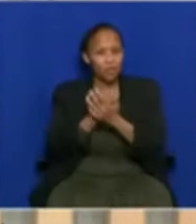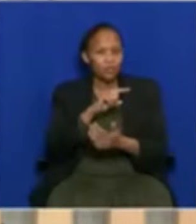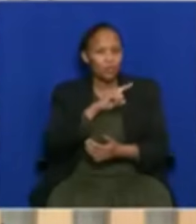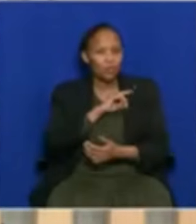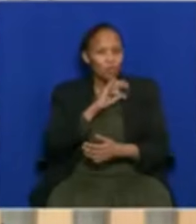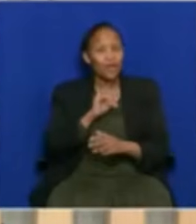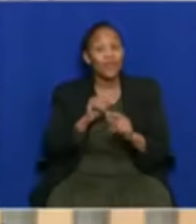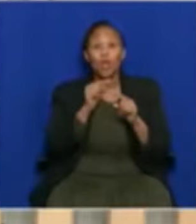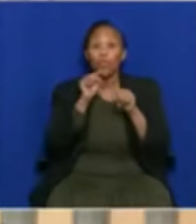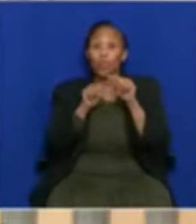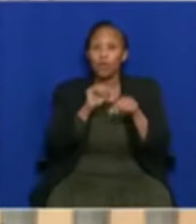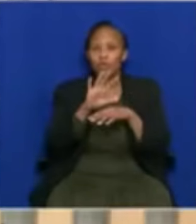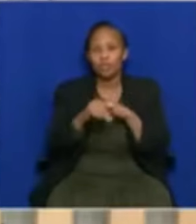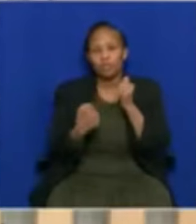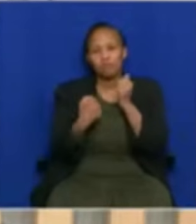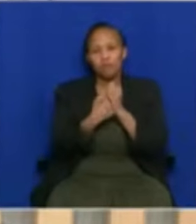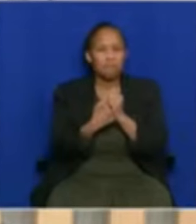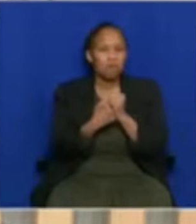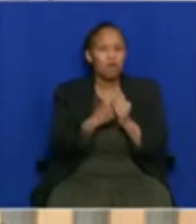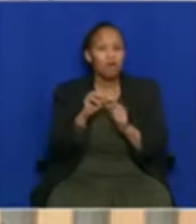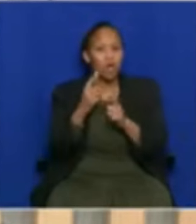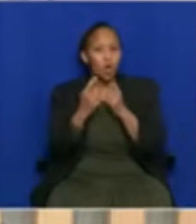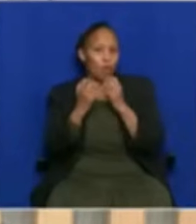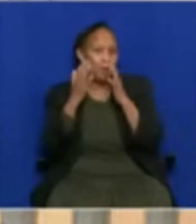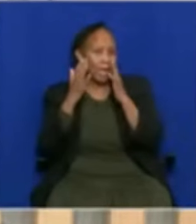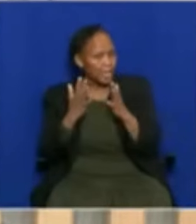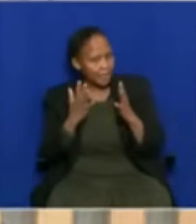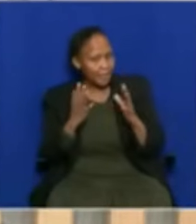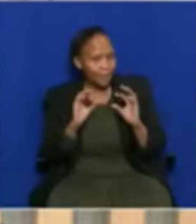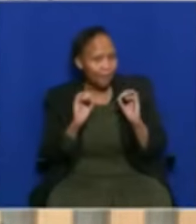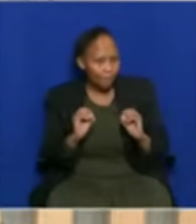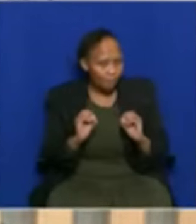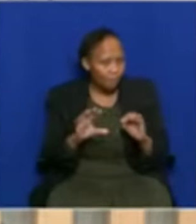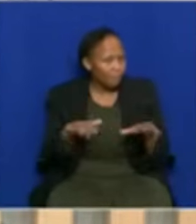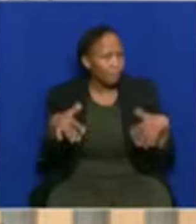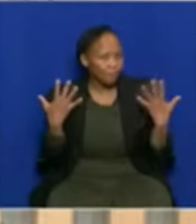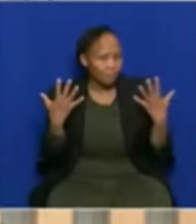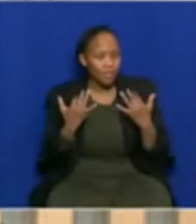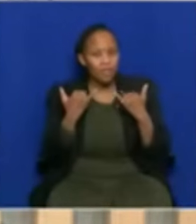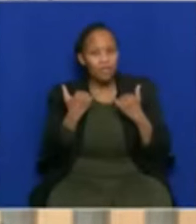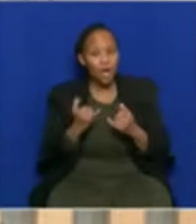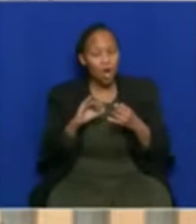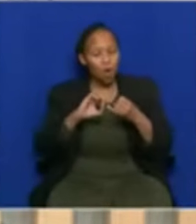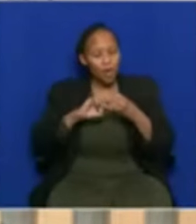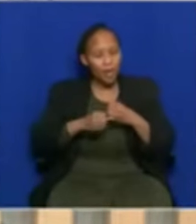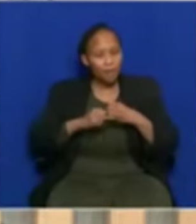complainant alleged to be in possession of. These attempts proved unsuccessful.